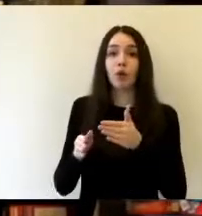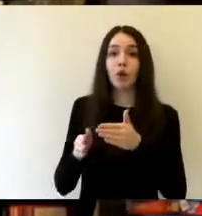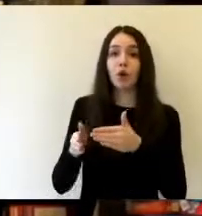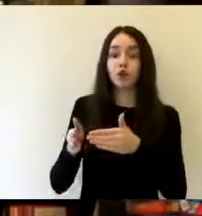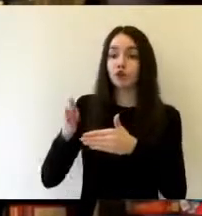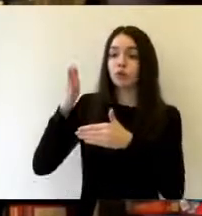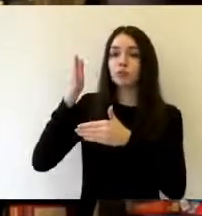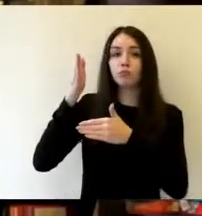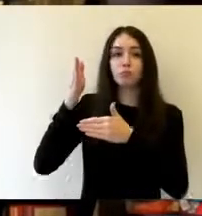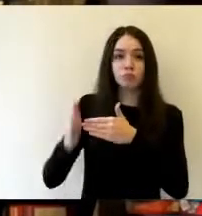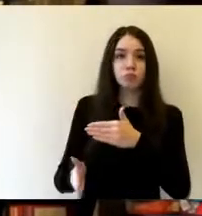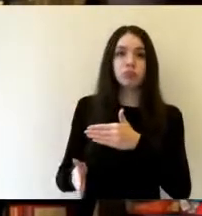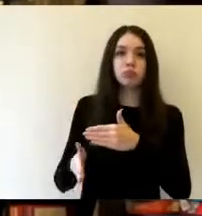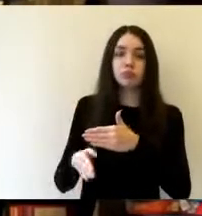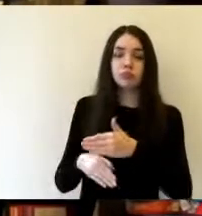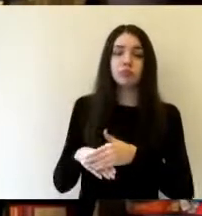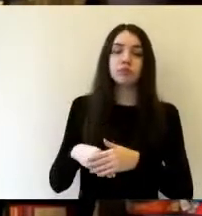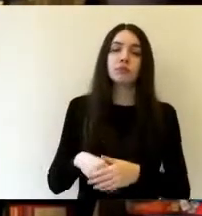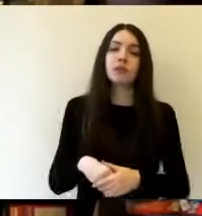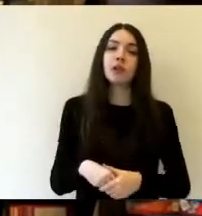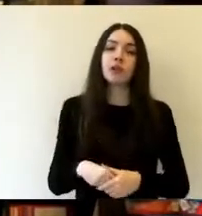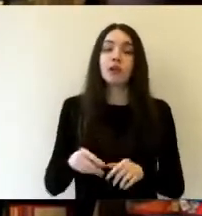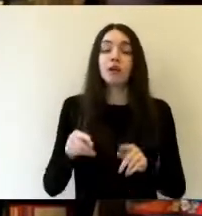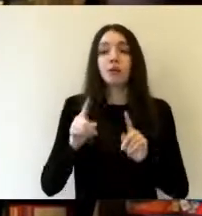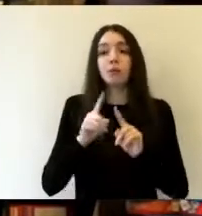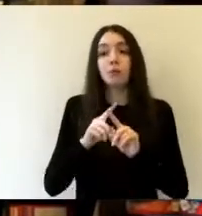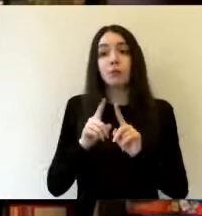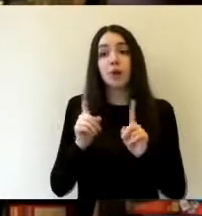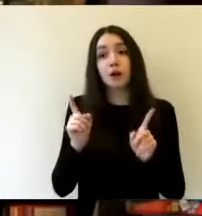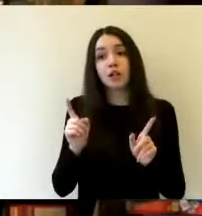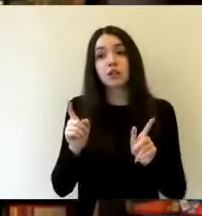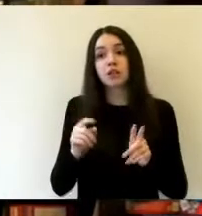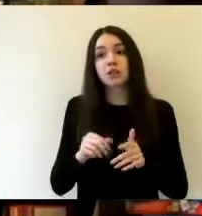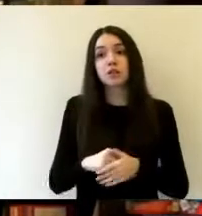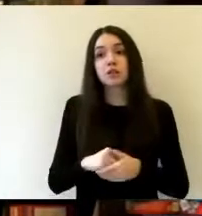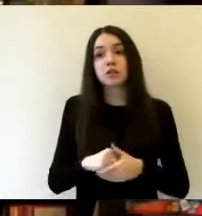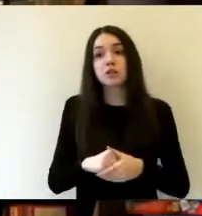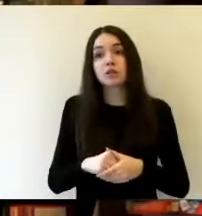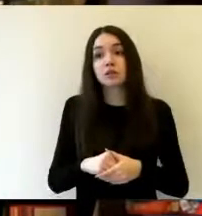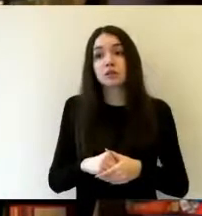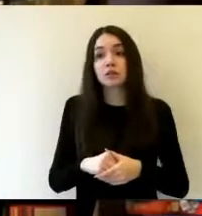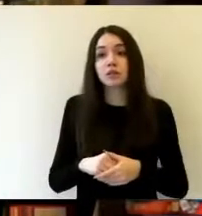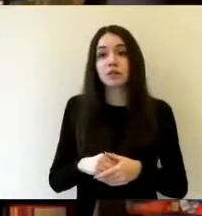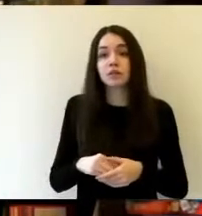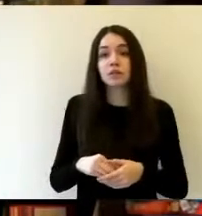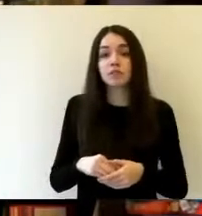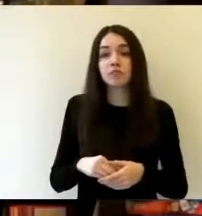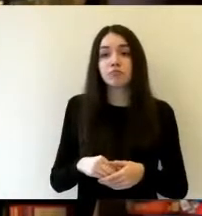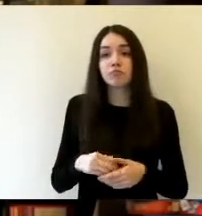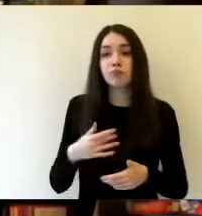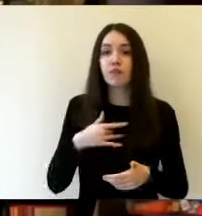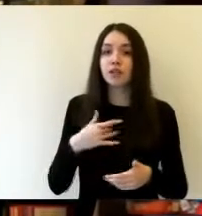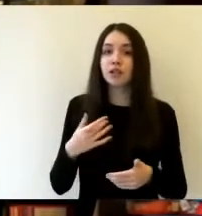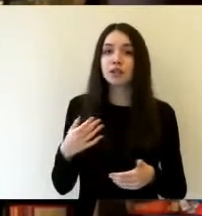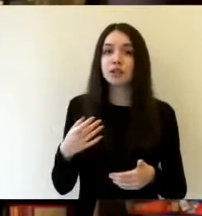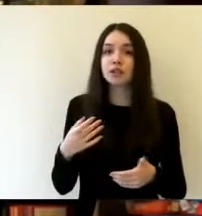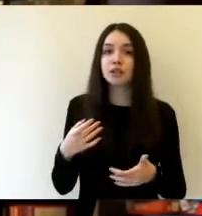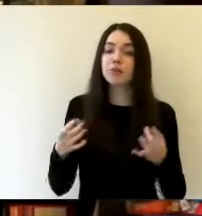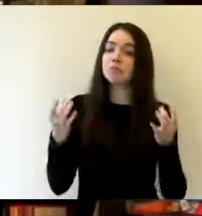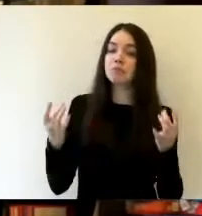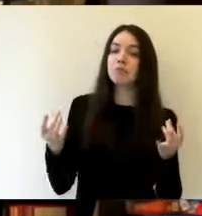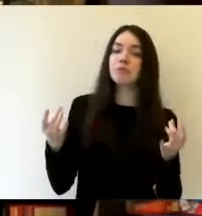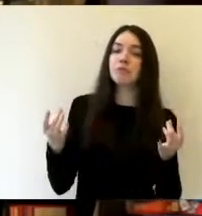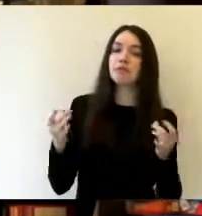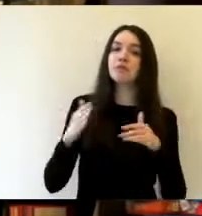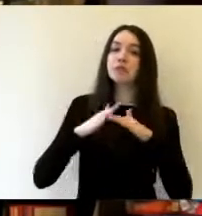space. But honestly, it's like very, you know, meditative and, you know, silent too, which is very different